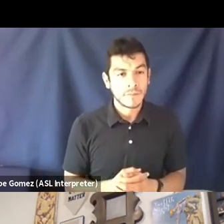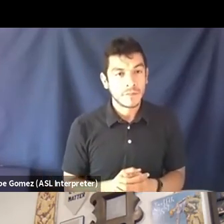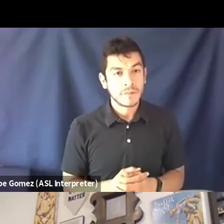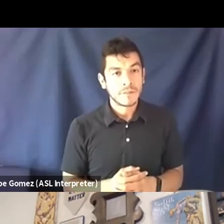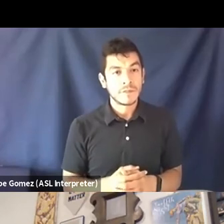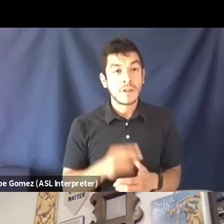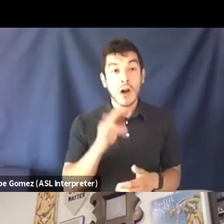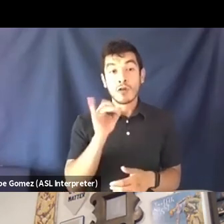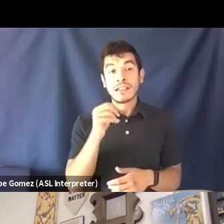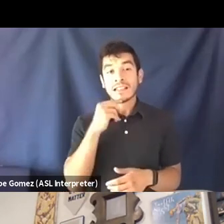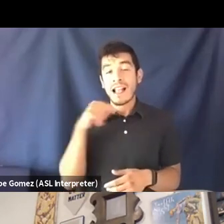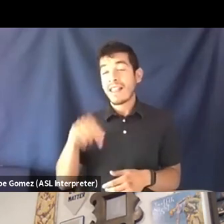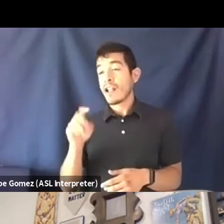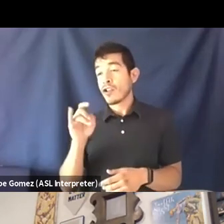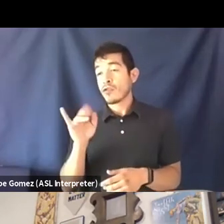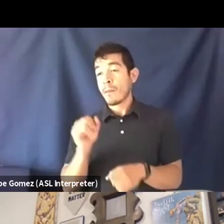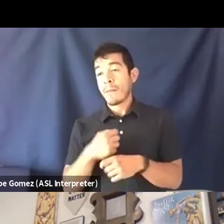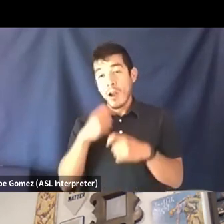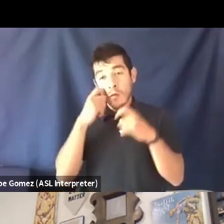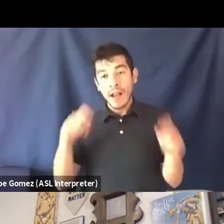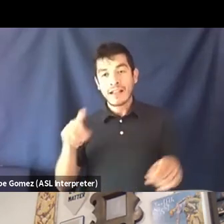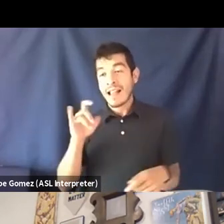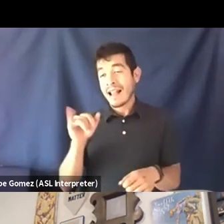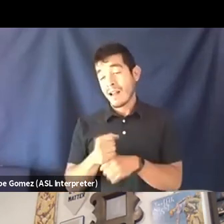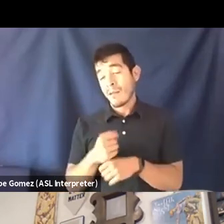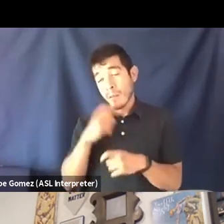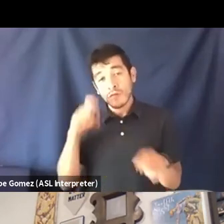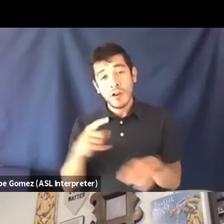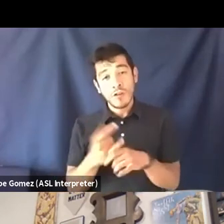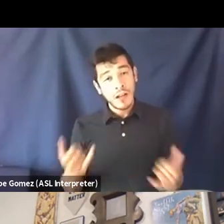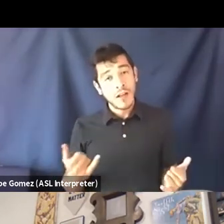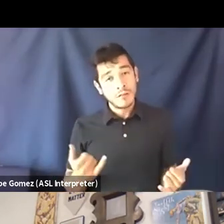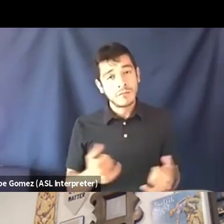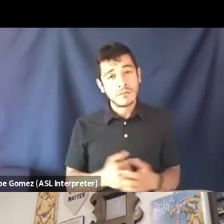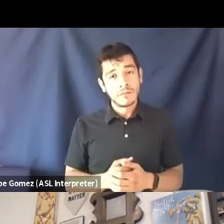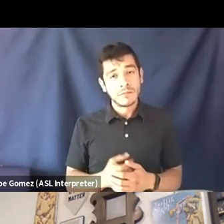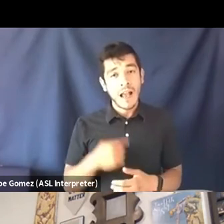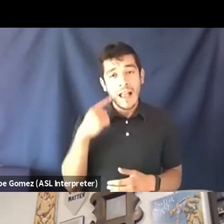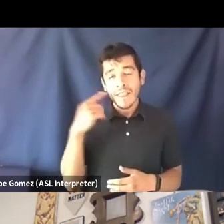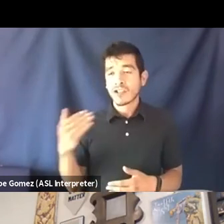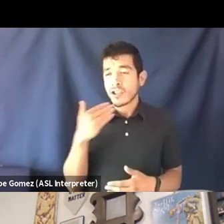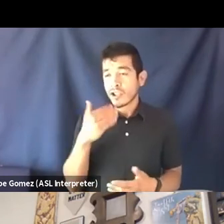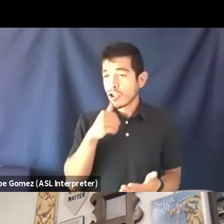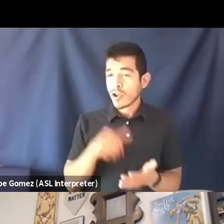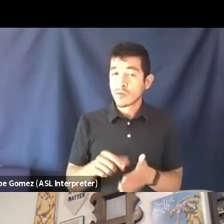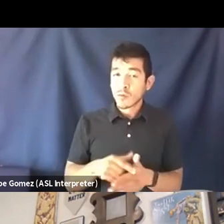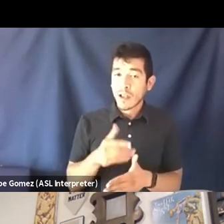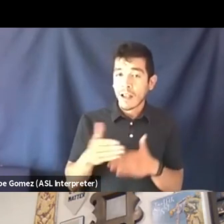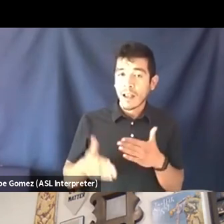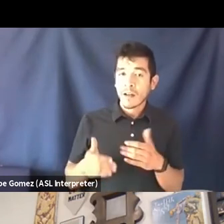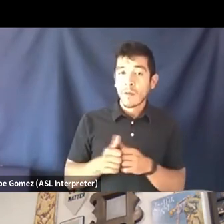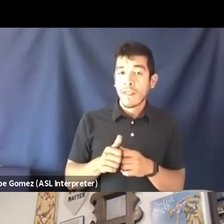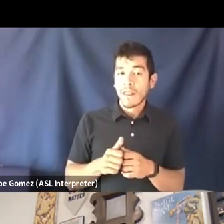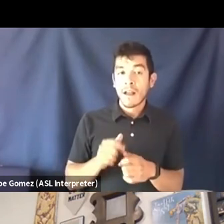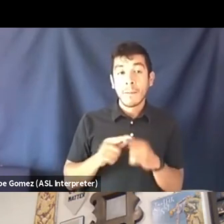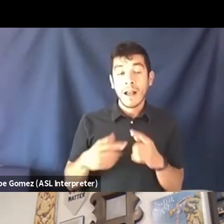cry, and Kelly's going to make me cry right now. So, I think that's a good note to end this with. But